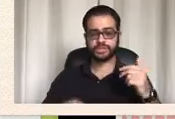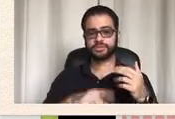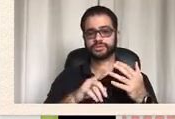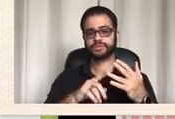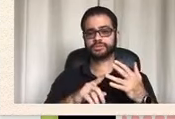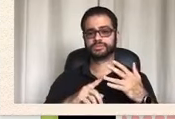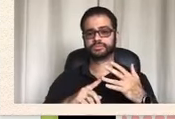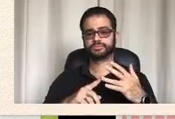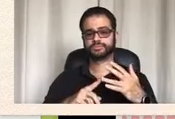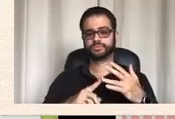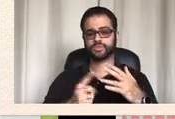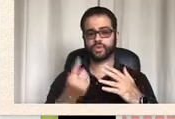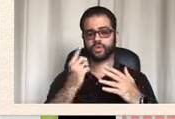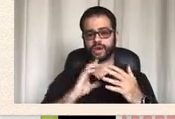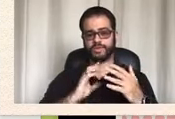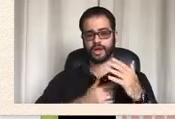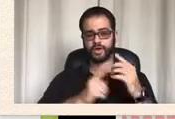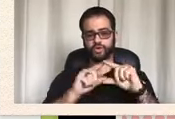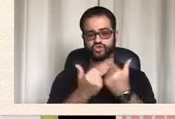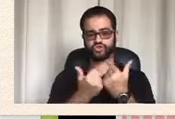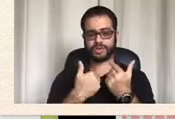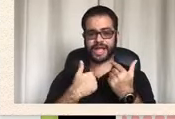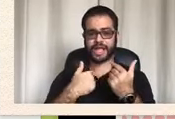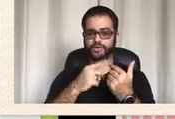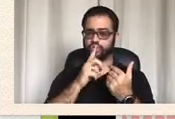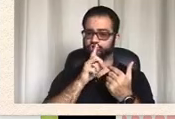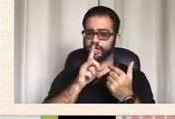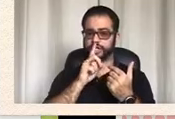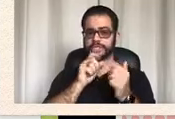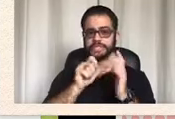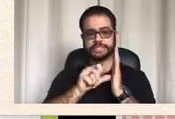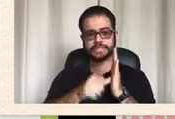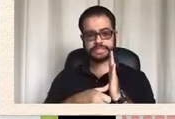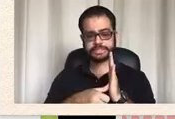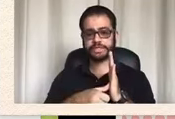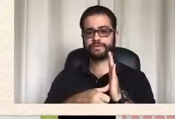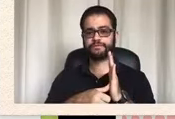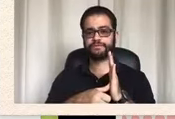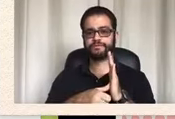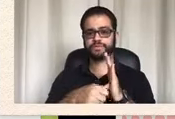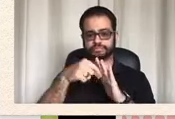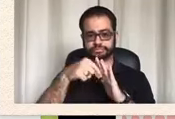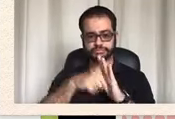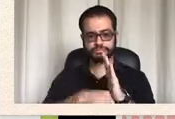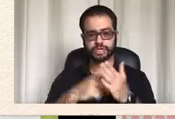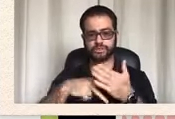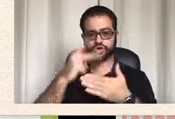groups has a very intensive program around bullying that